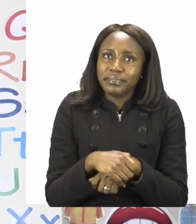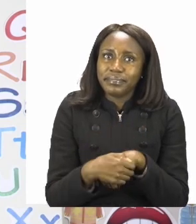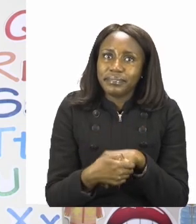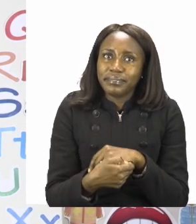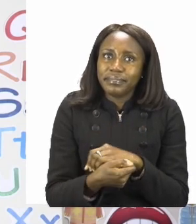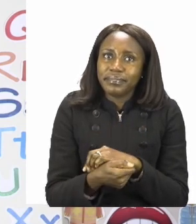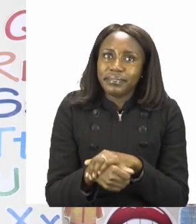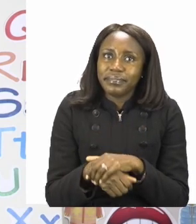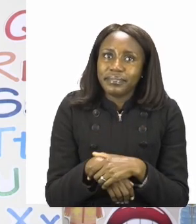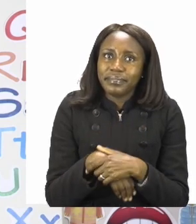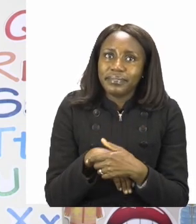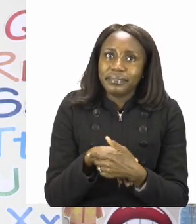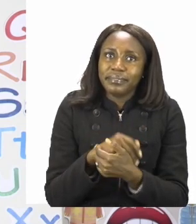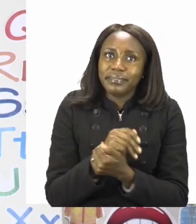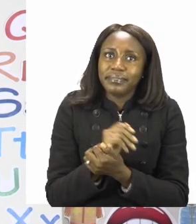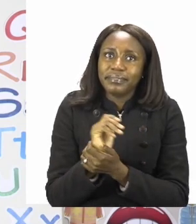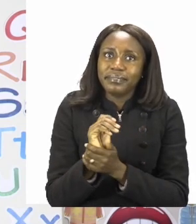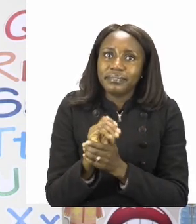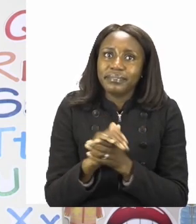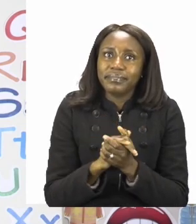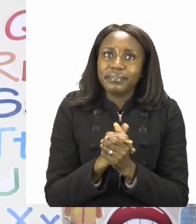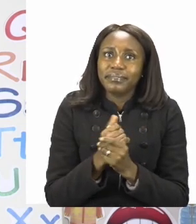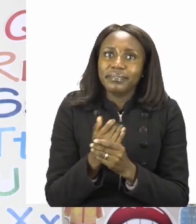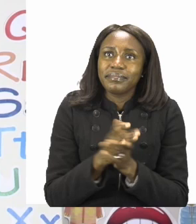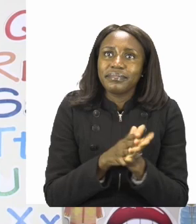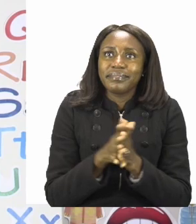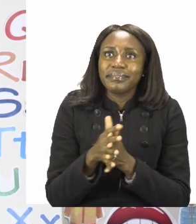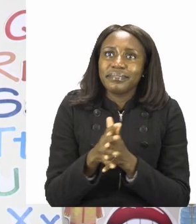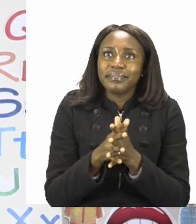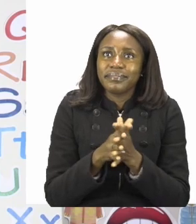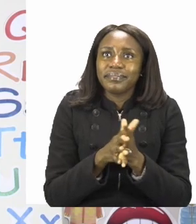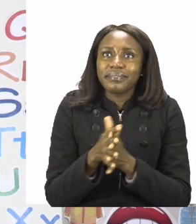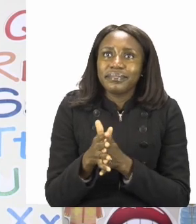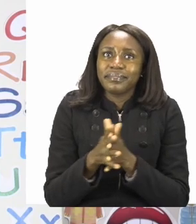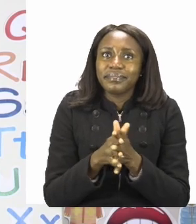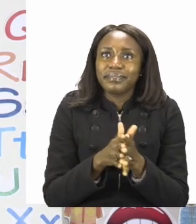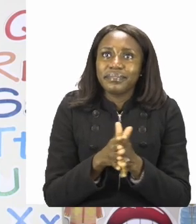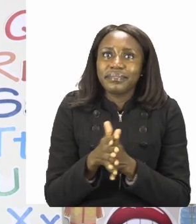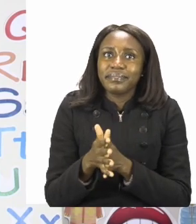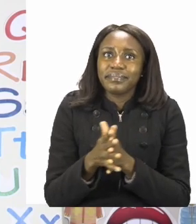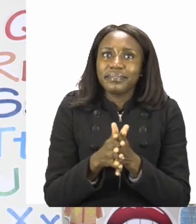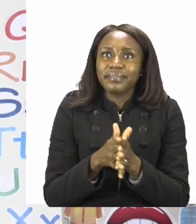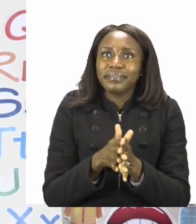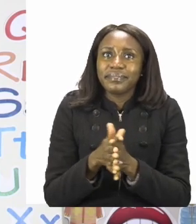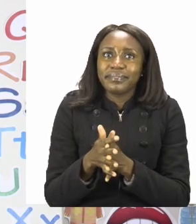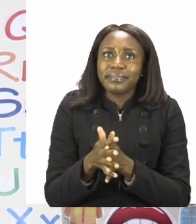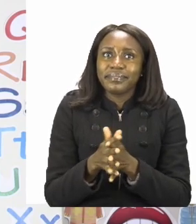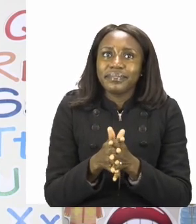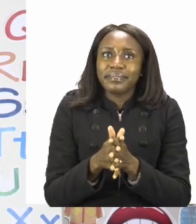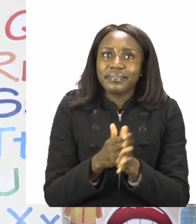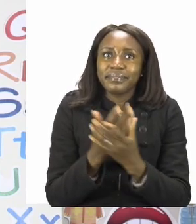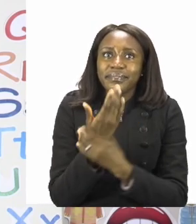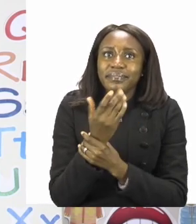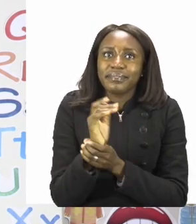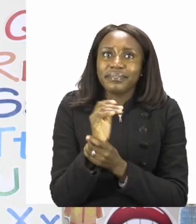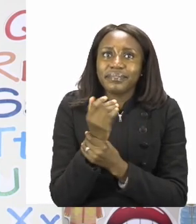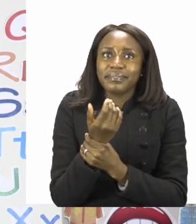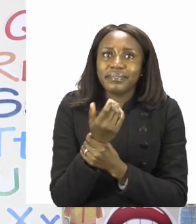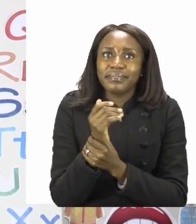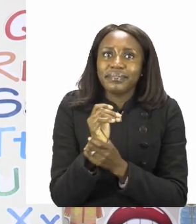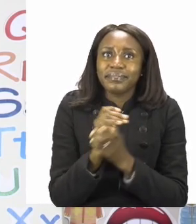around our hands, in between our fingers, on